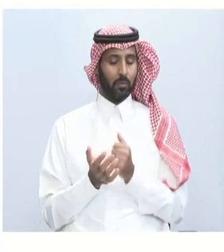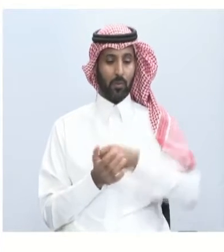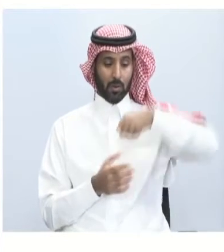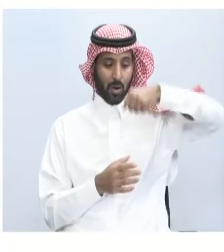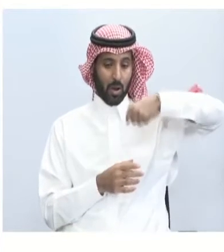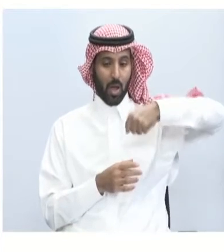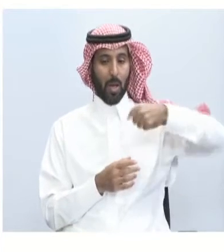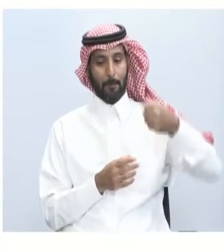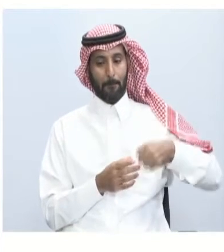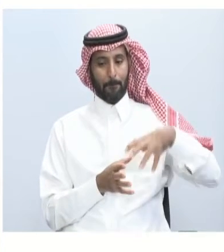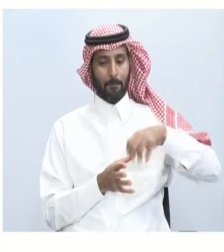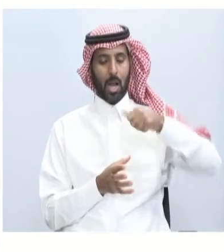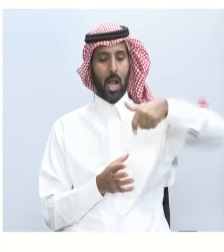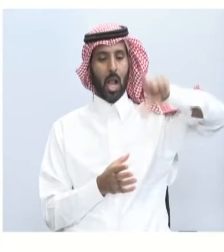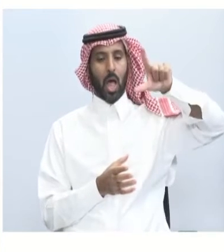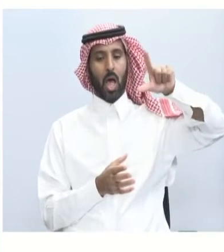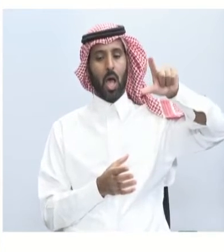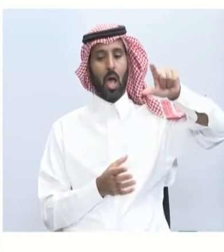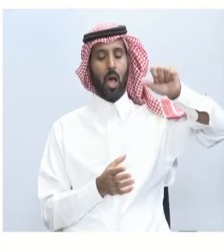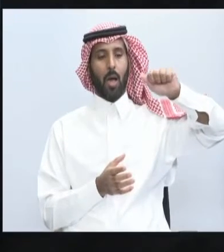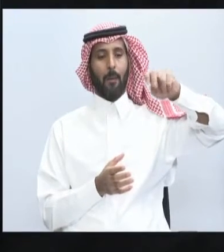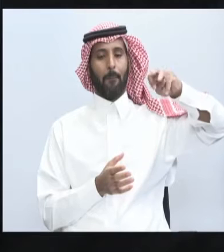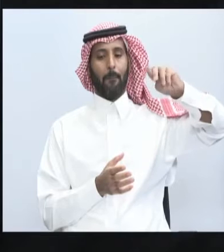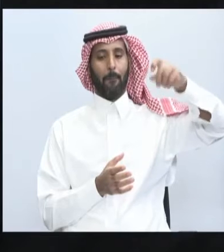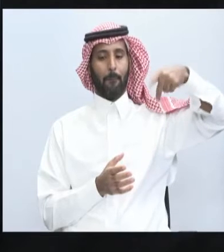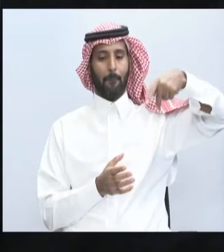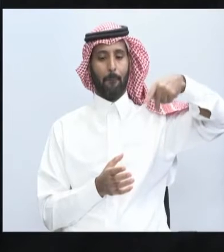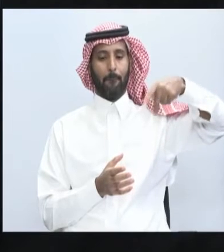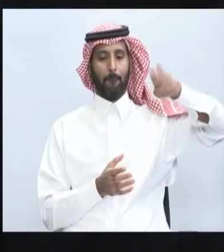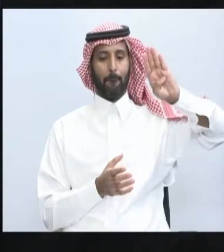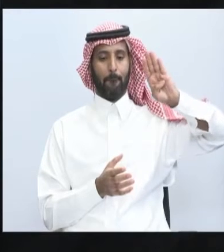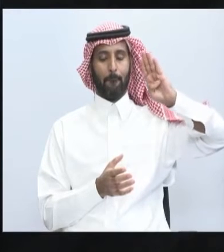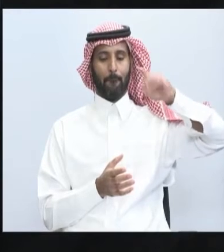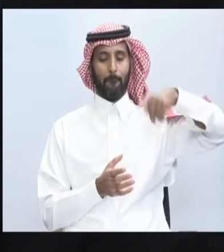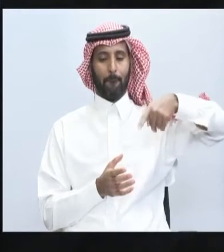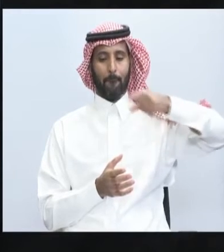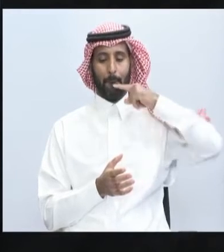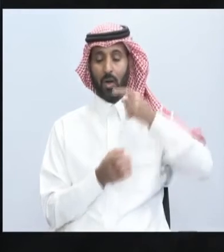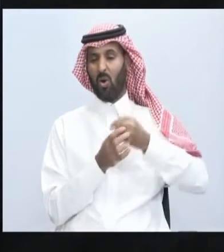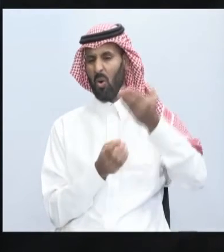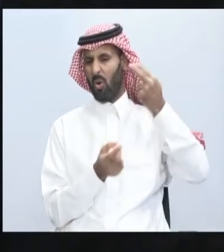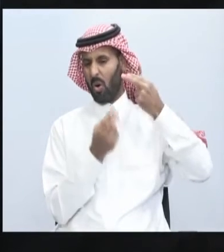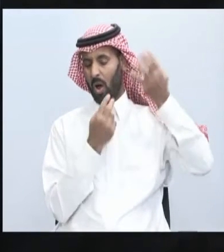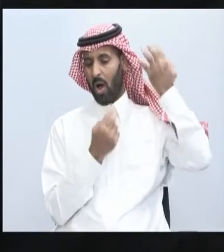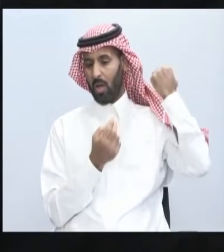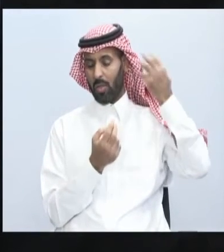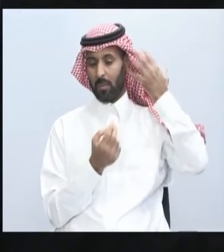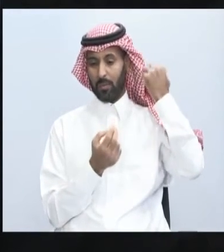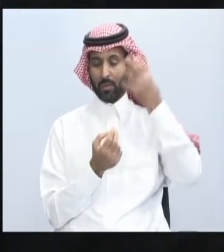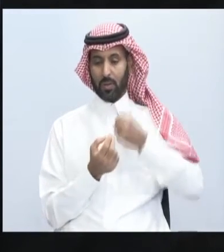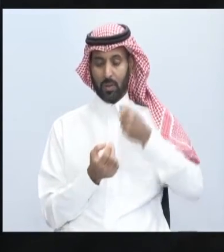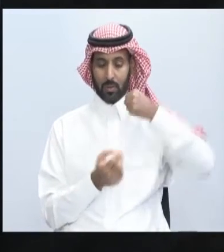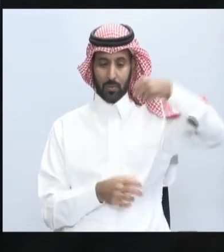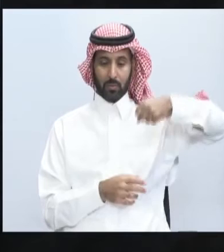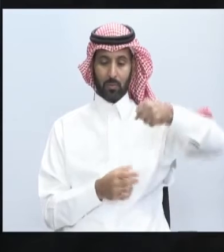a lamp. So since we visited a museum that presents old objects, so it's